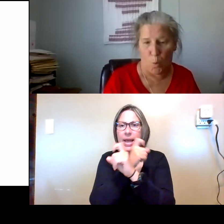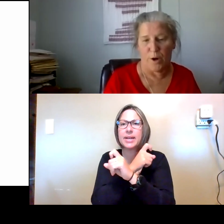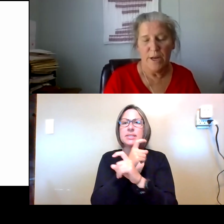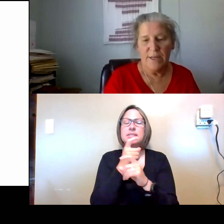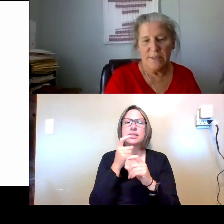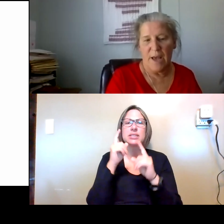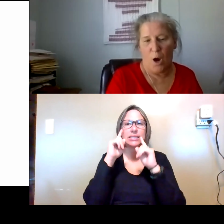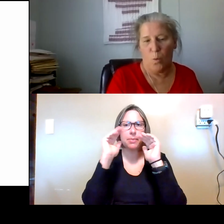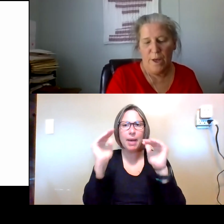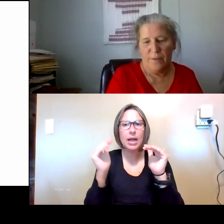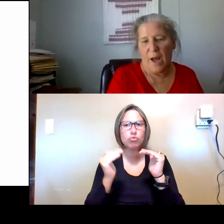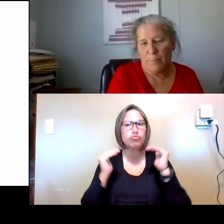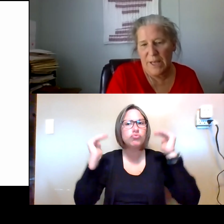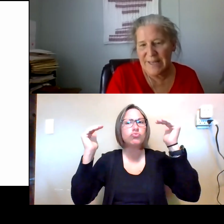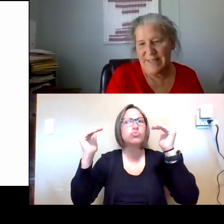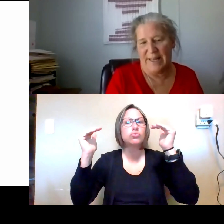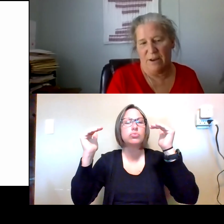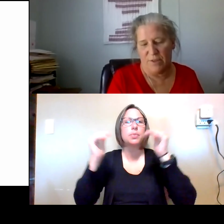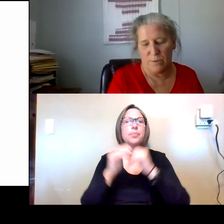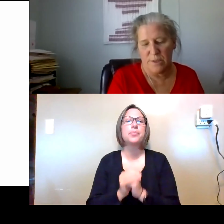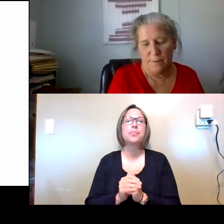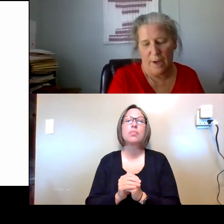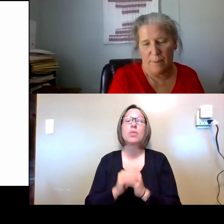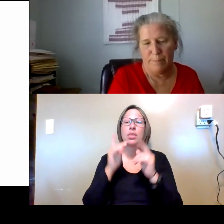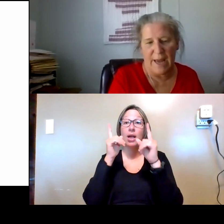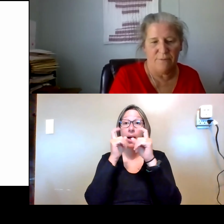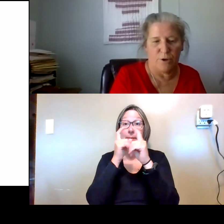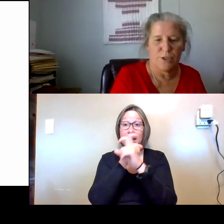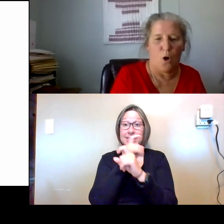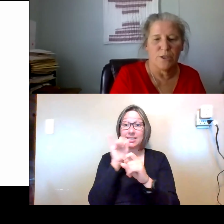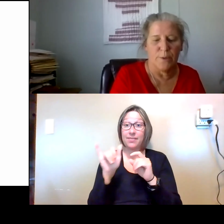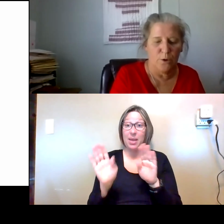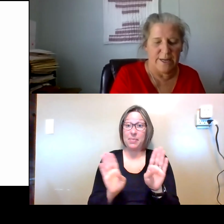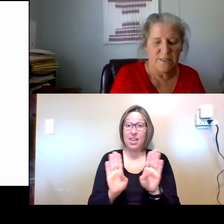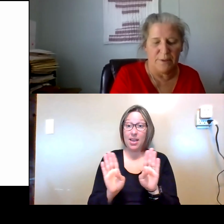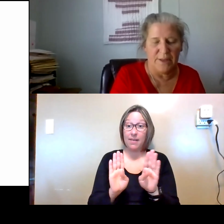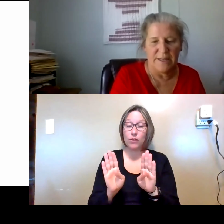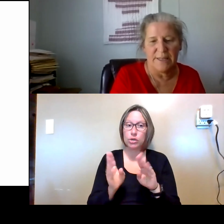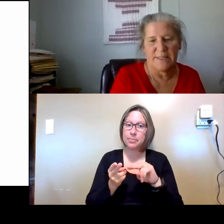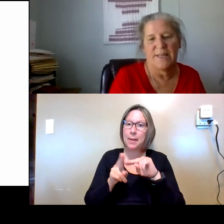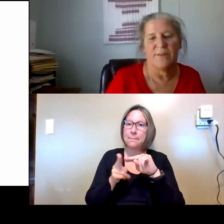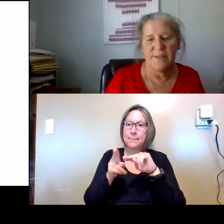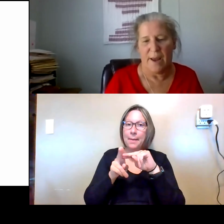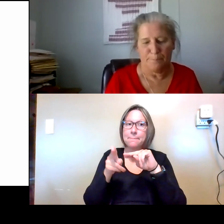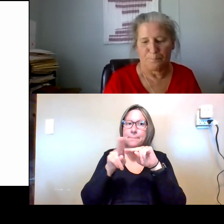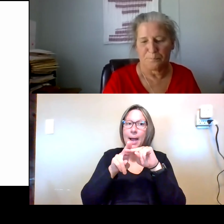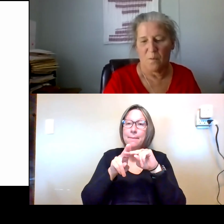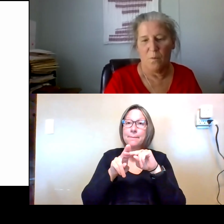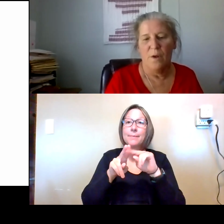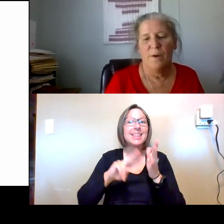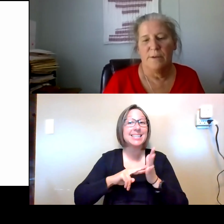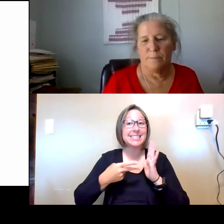expecting more. So the complexity of those behaviors start to increase, but the intents stay the same.